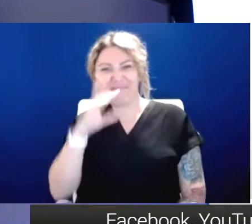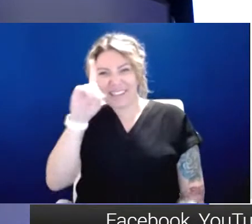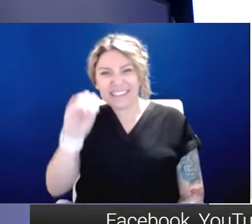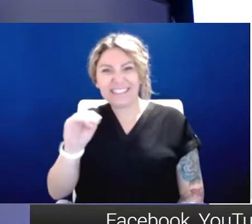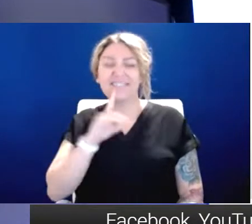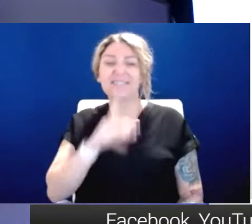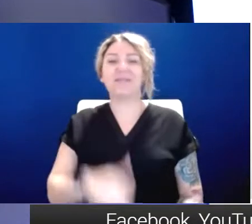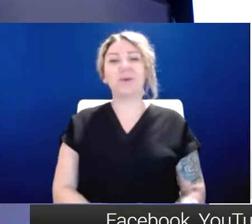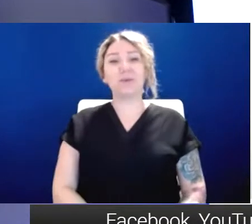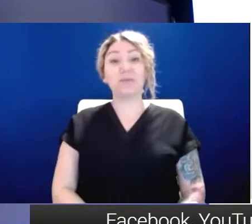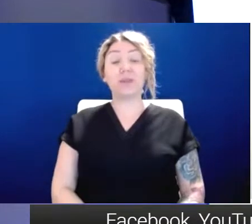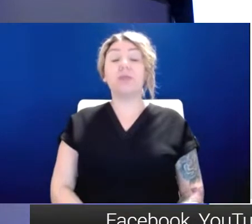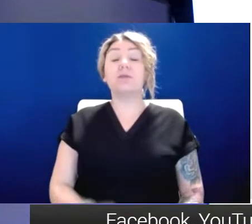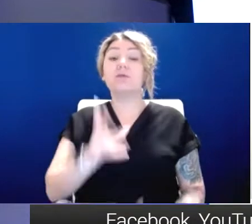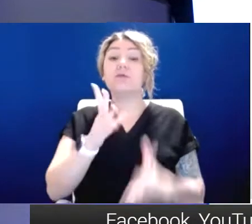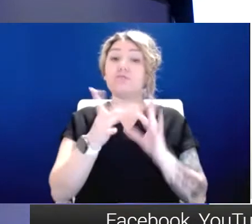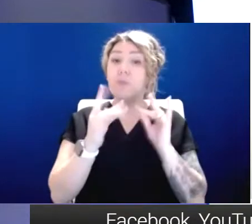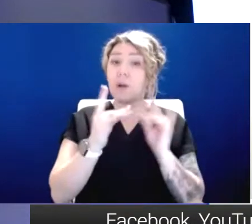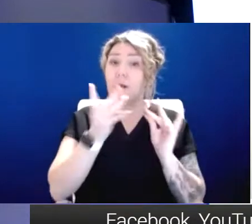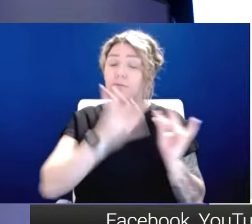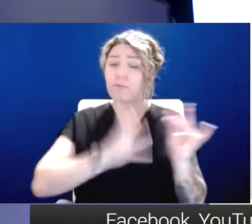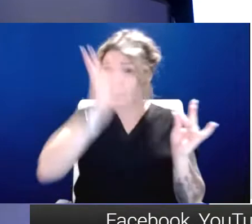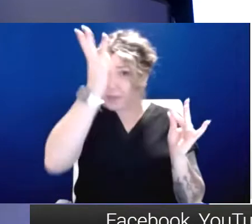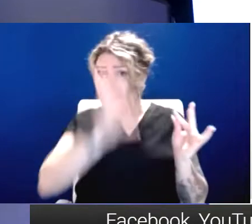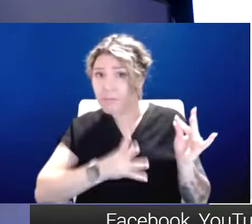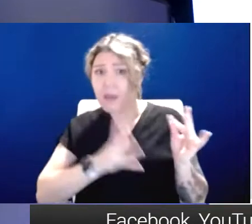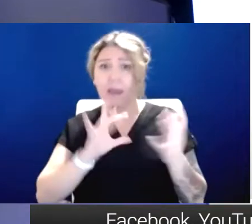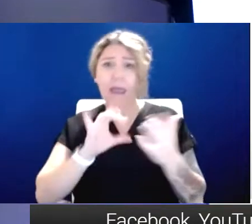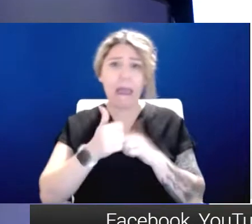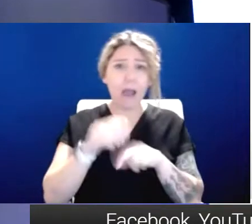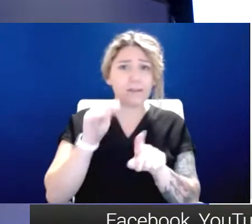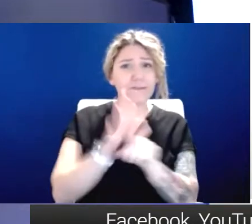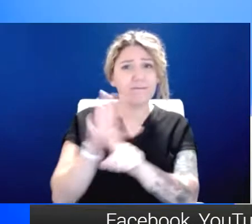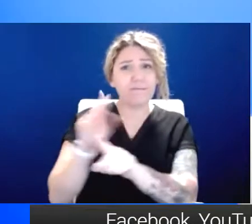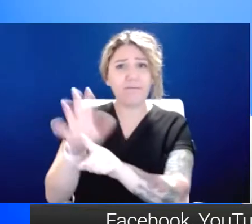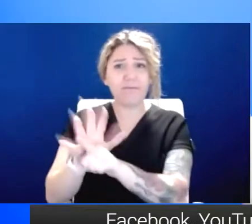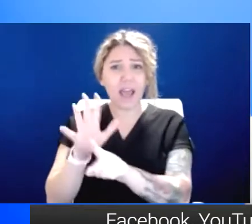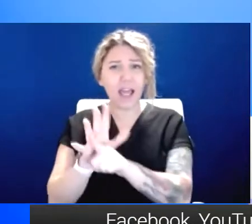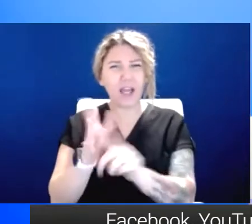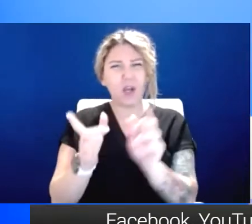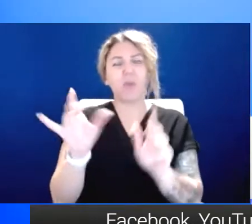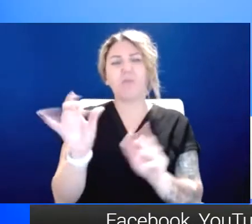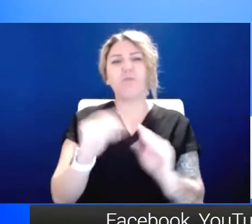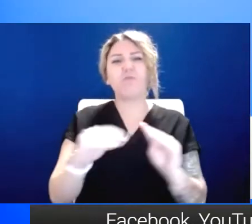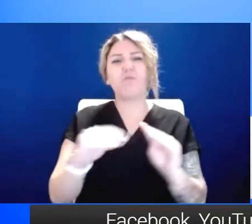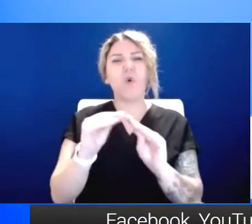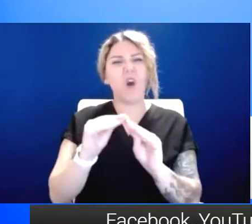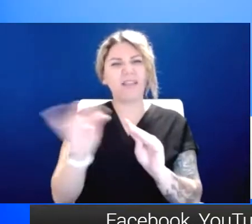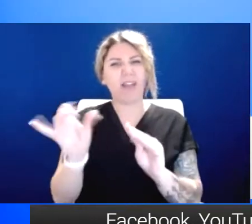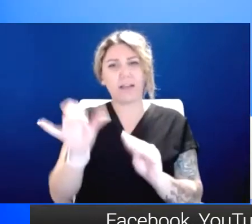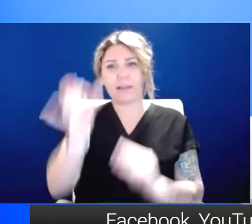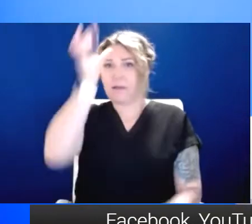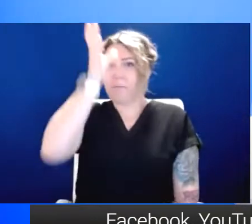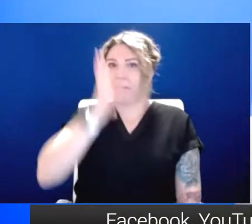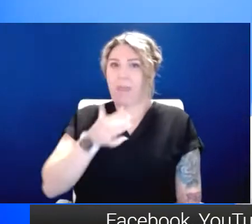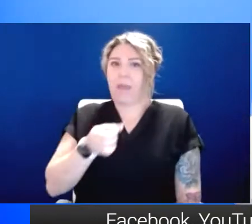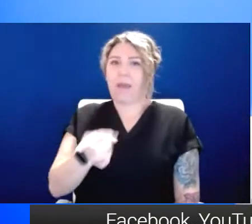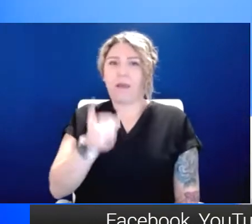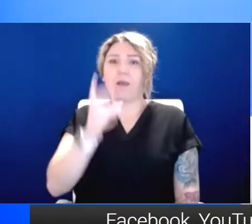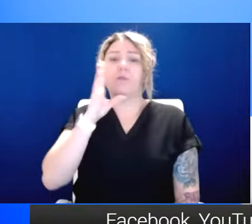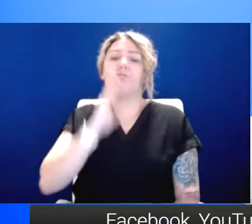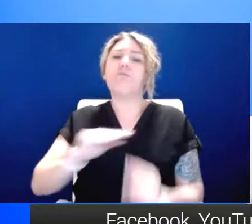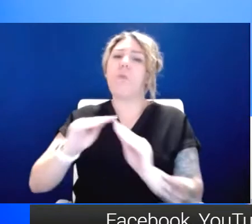women. So how does it affect men and women differently? Who's more likely to be affected by this? So men are slightly more likely to be affected. We talk